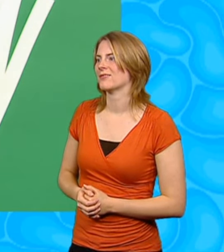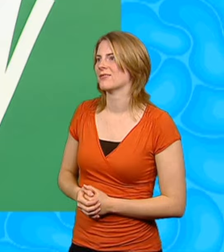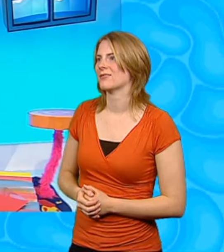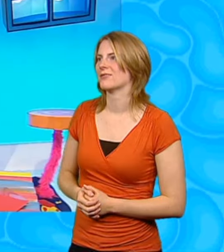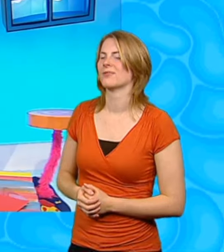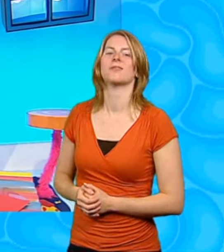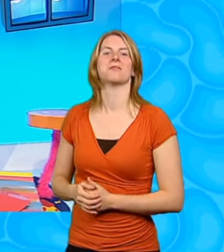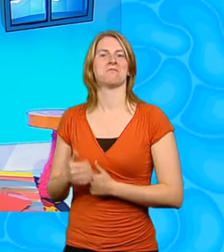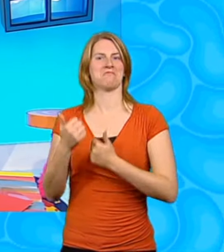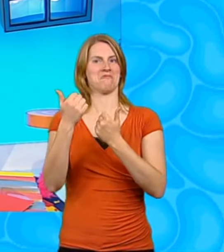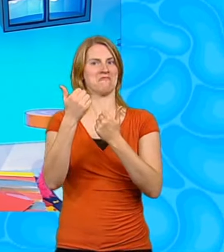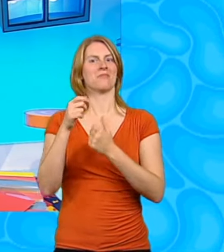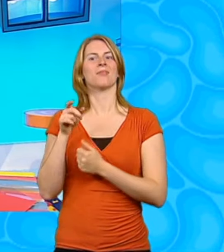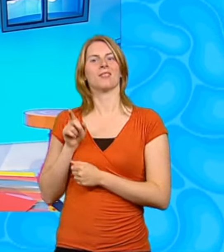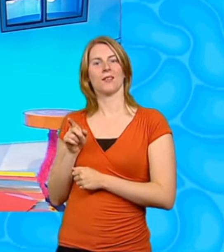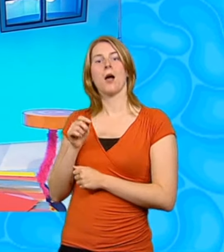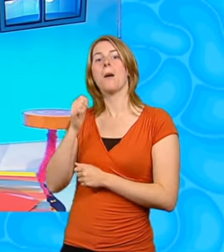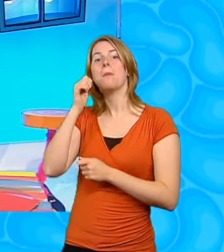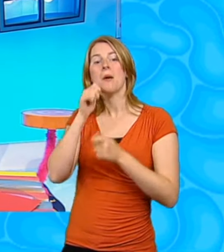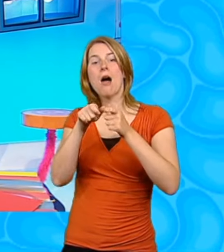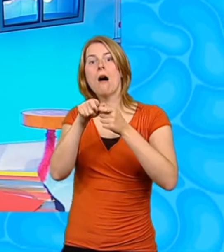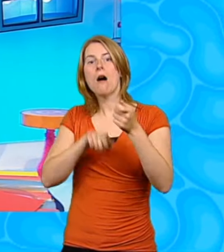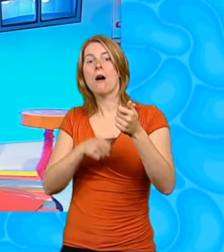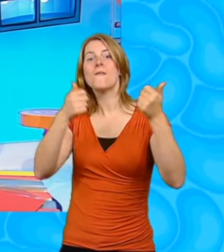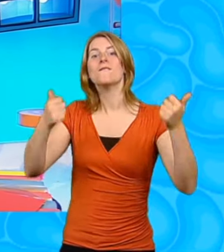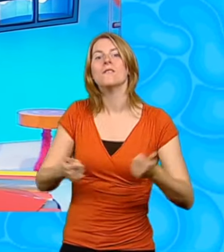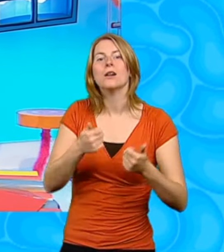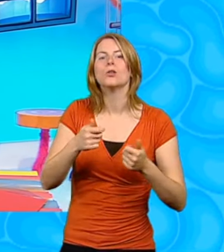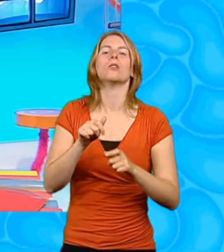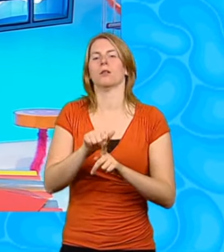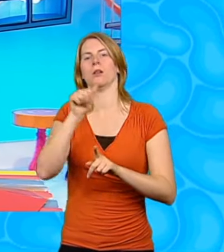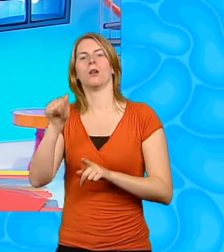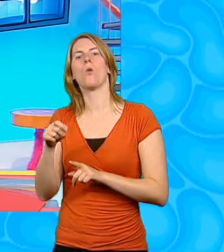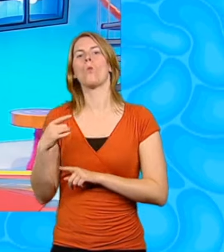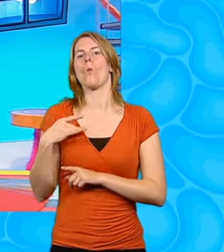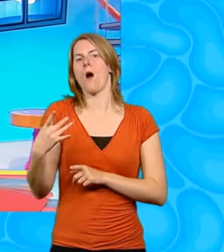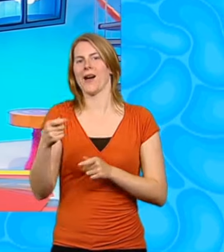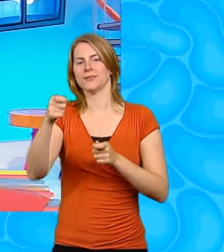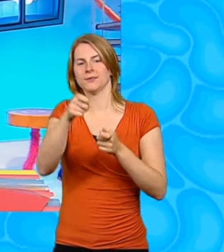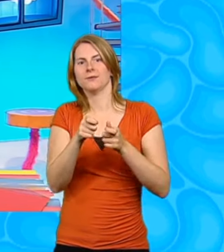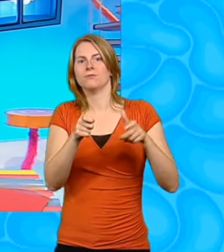Make holes all the way down your strip. And when you've done a black strip, do a white one.